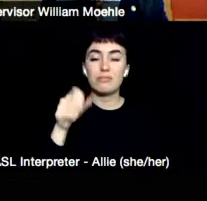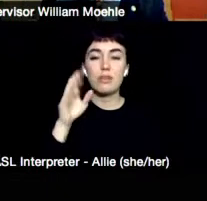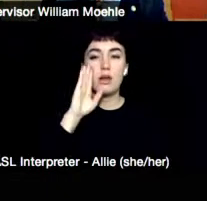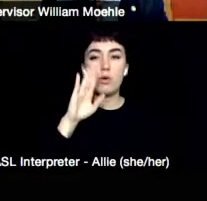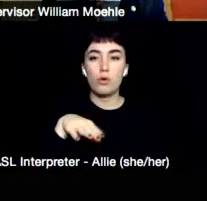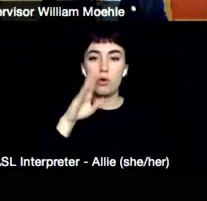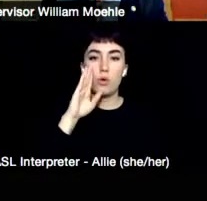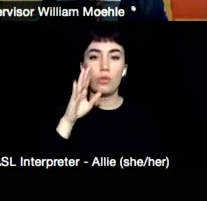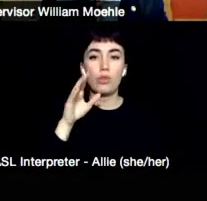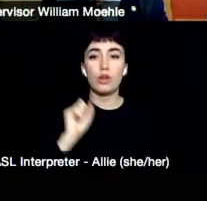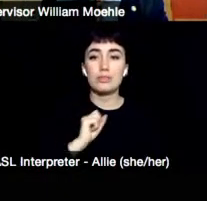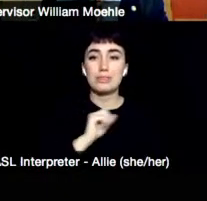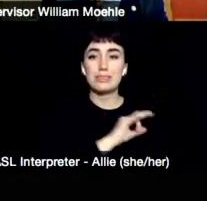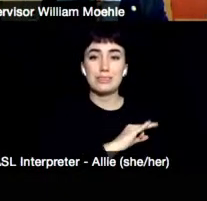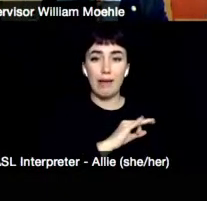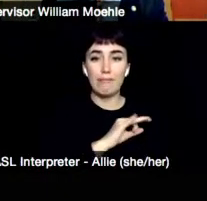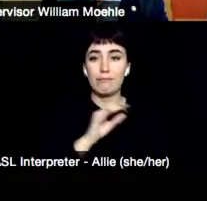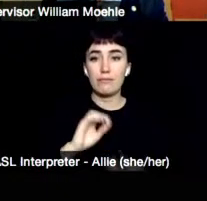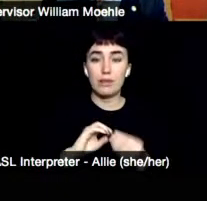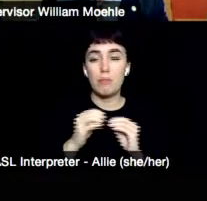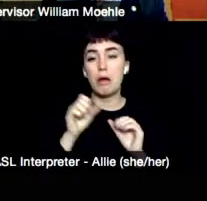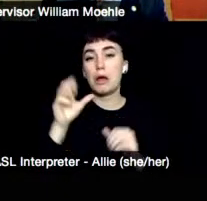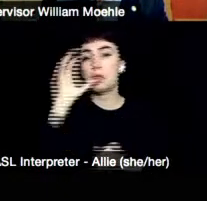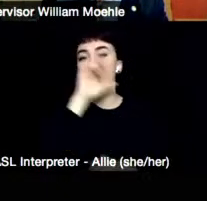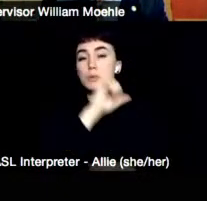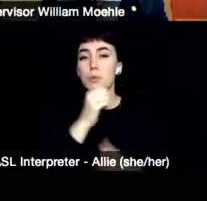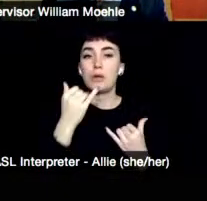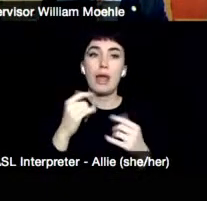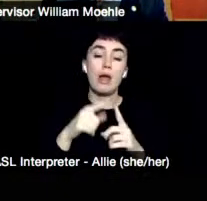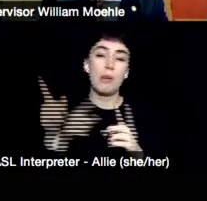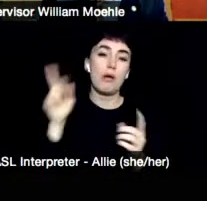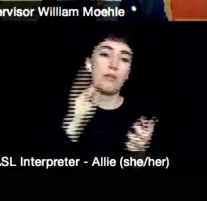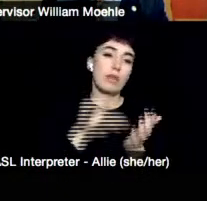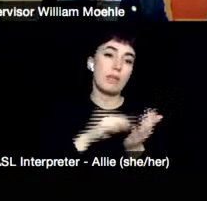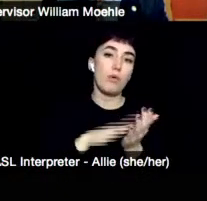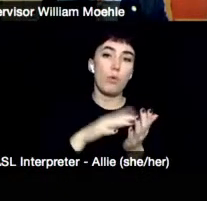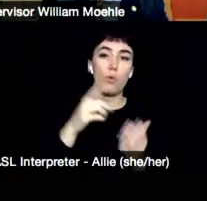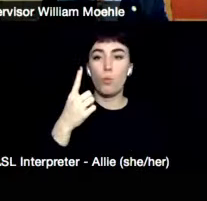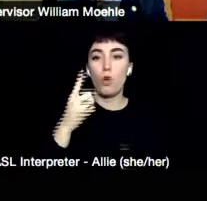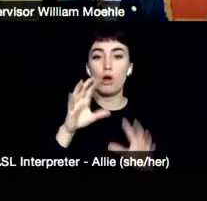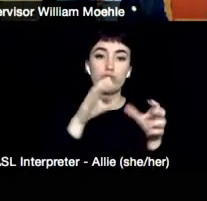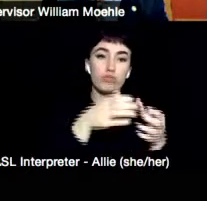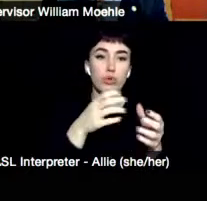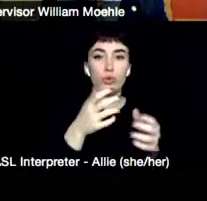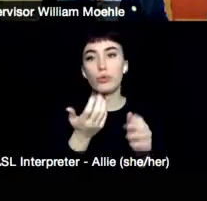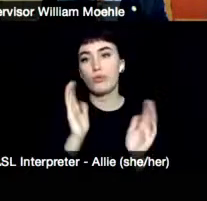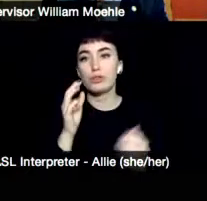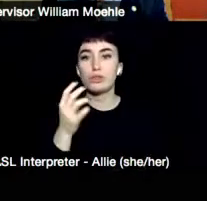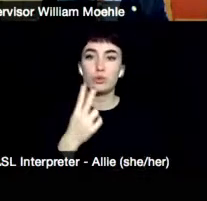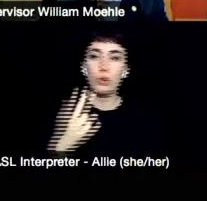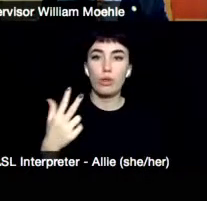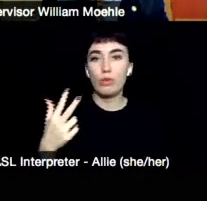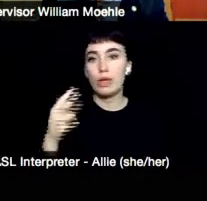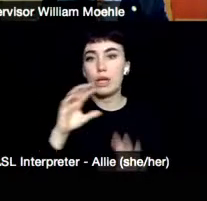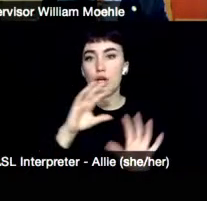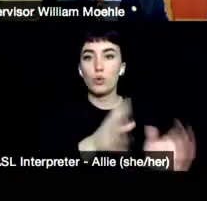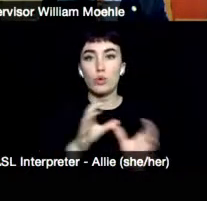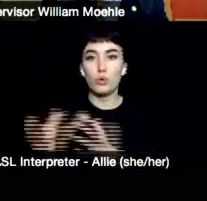staffing levels, I can make assumptions now, but if they put one crew versus 2 or 3 crews working on